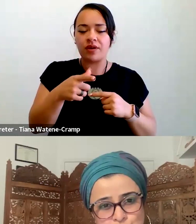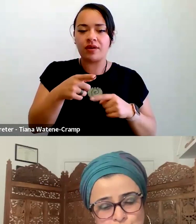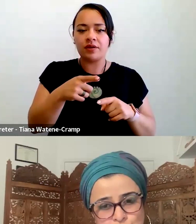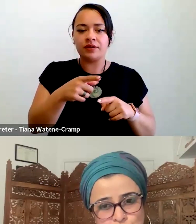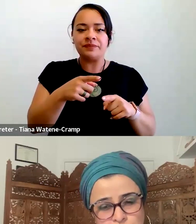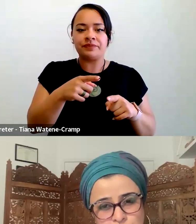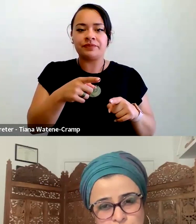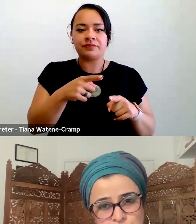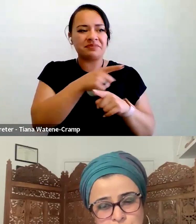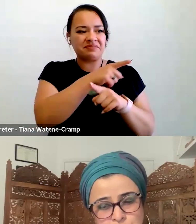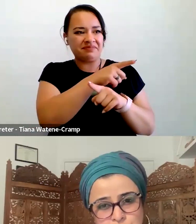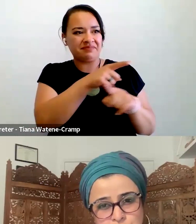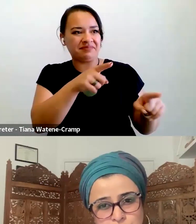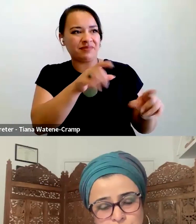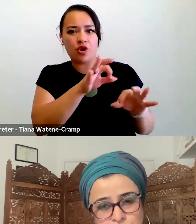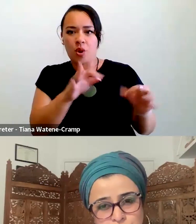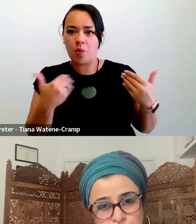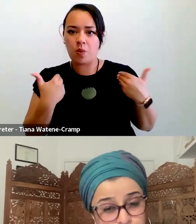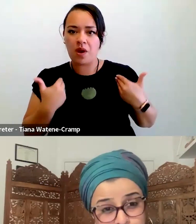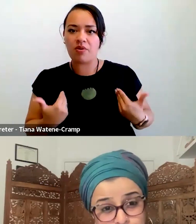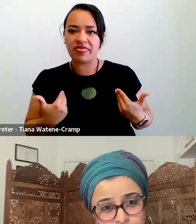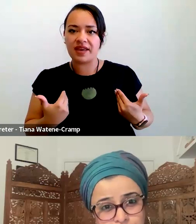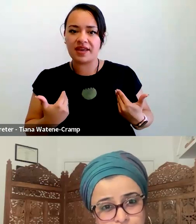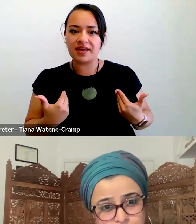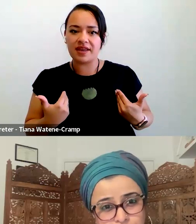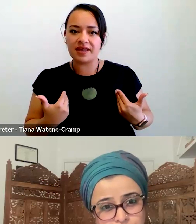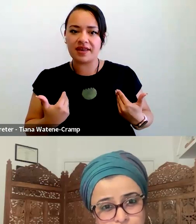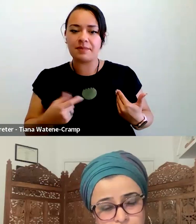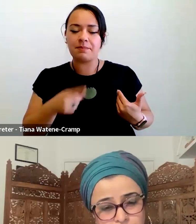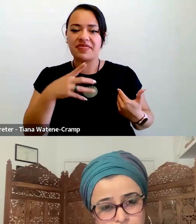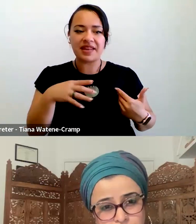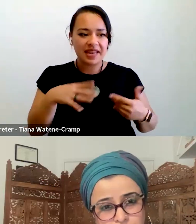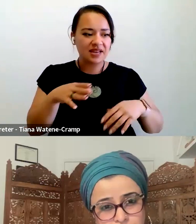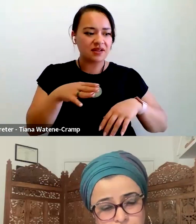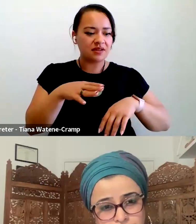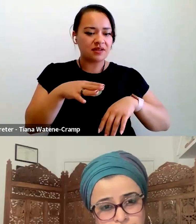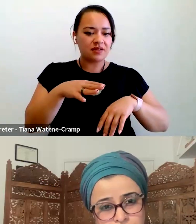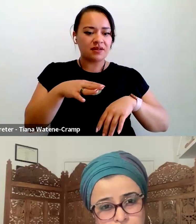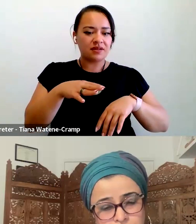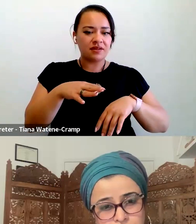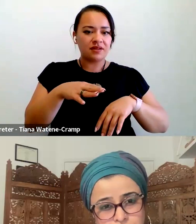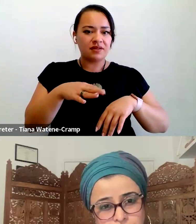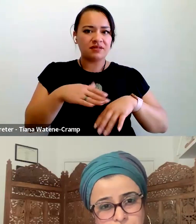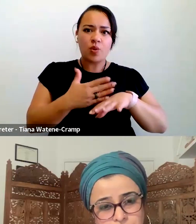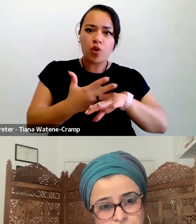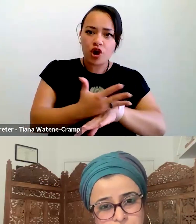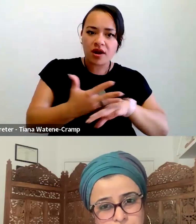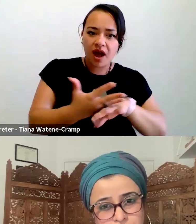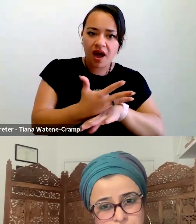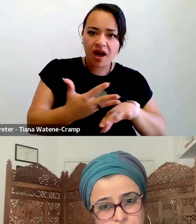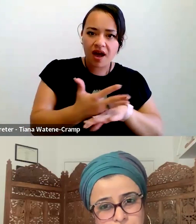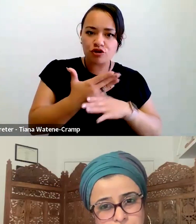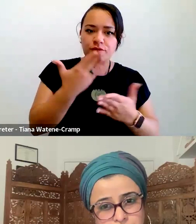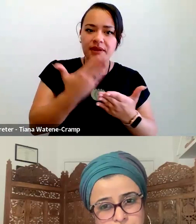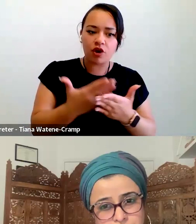know, kind of wealthy necessarily to kind of have that time and do the amount of work that's required to be on an arts and